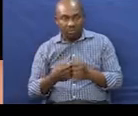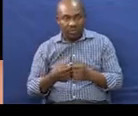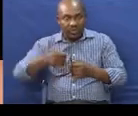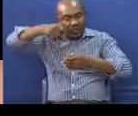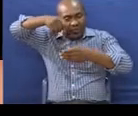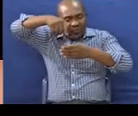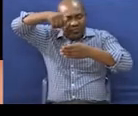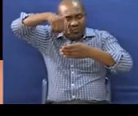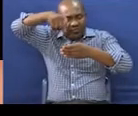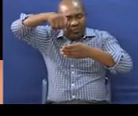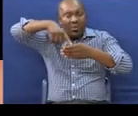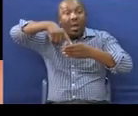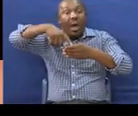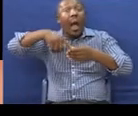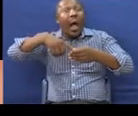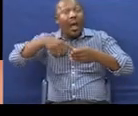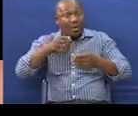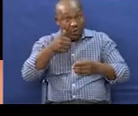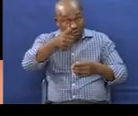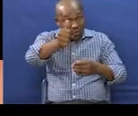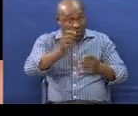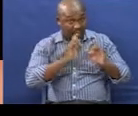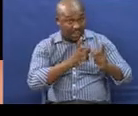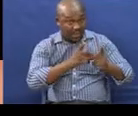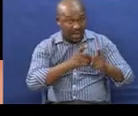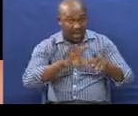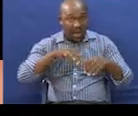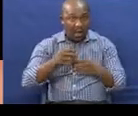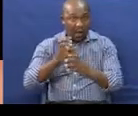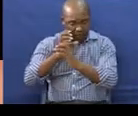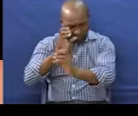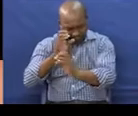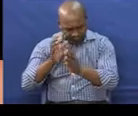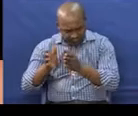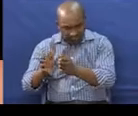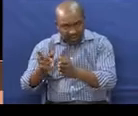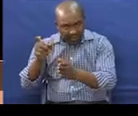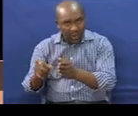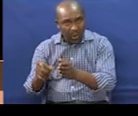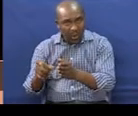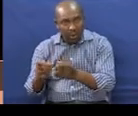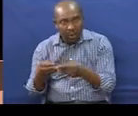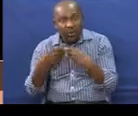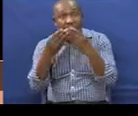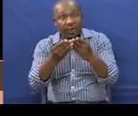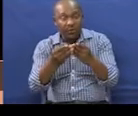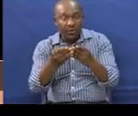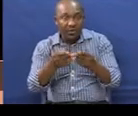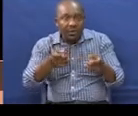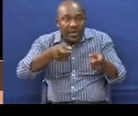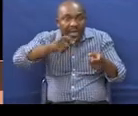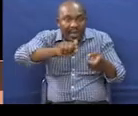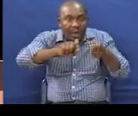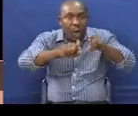Your teacher or lab technician will prepare a solution from different food